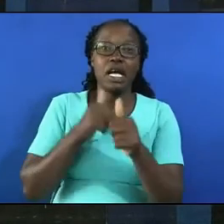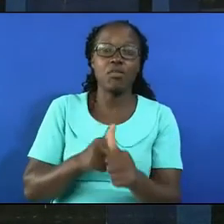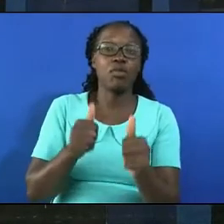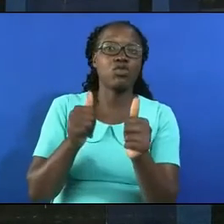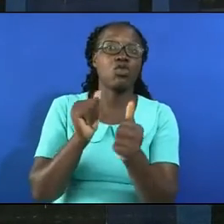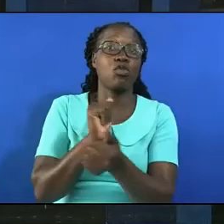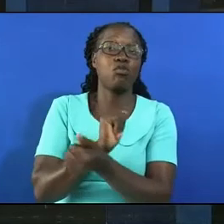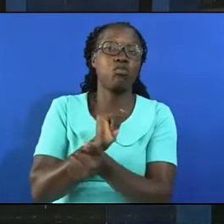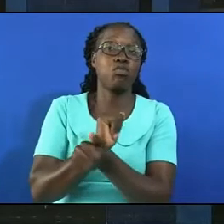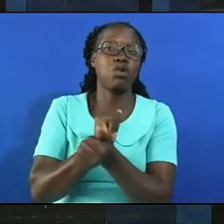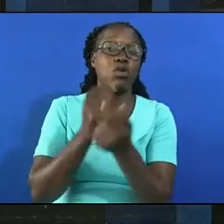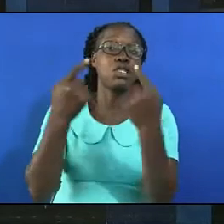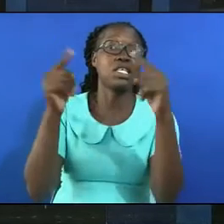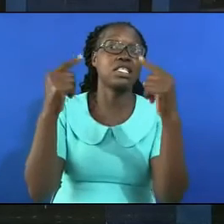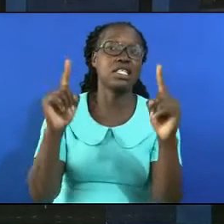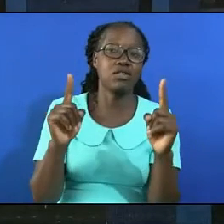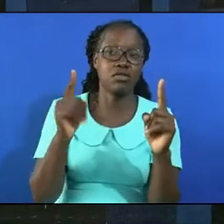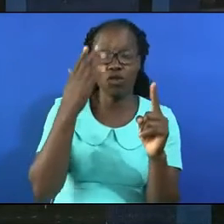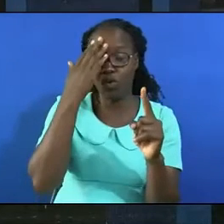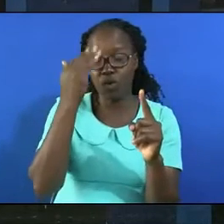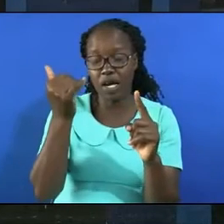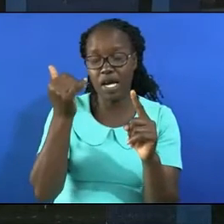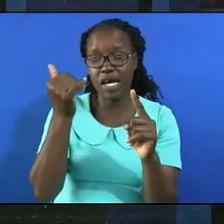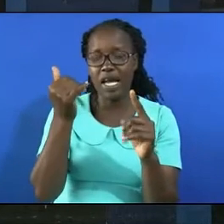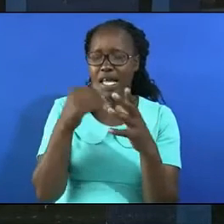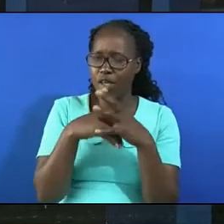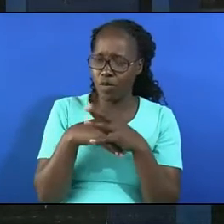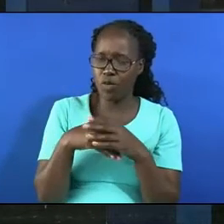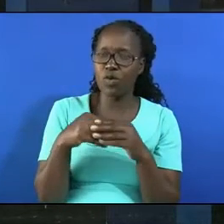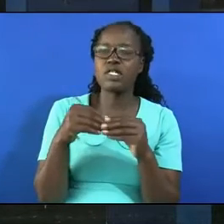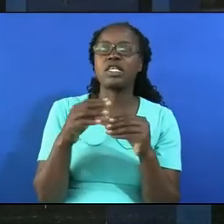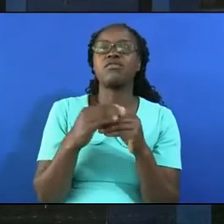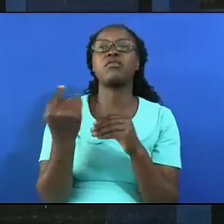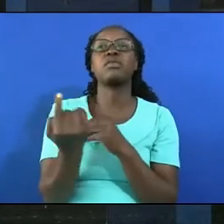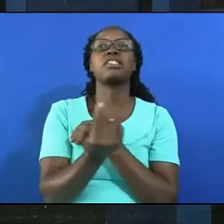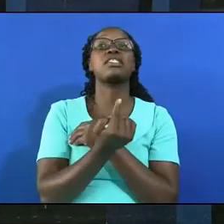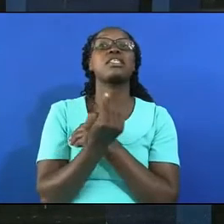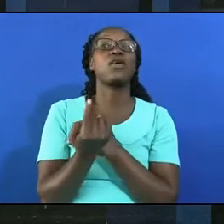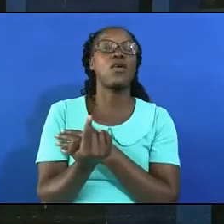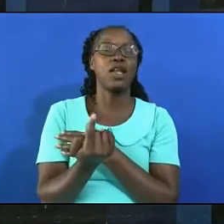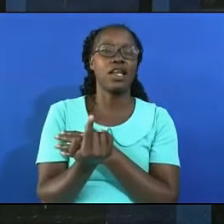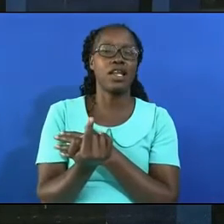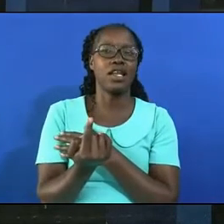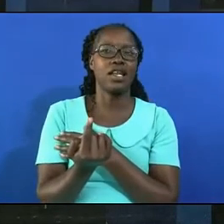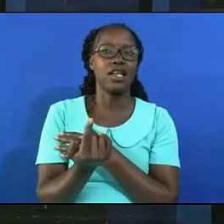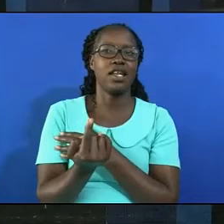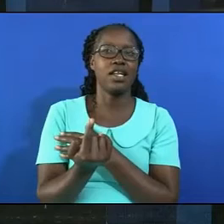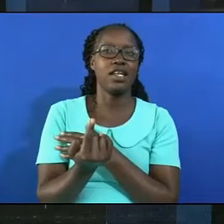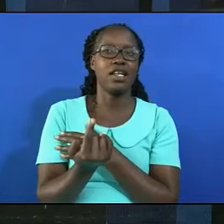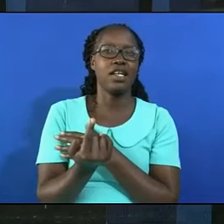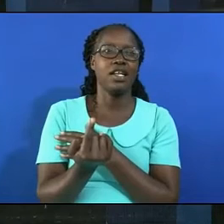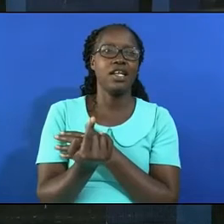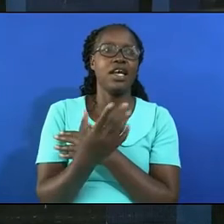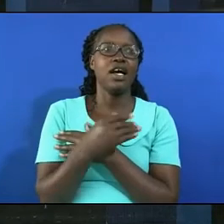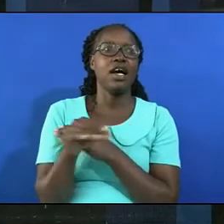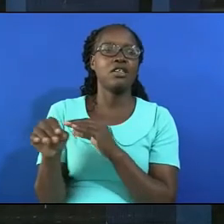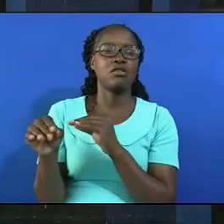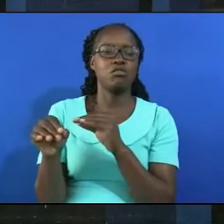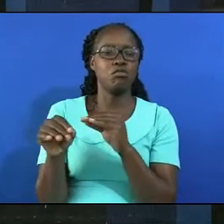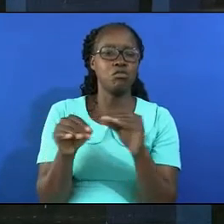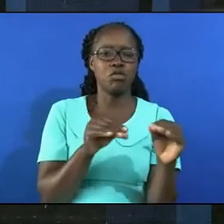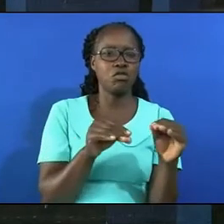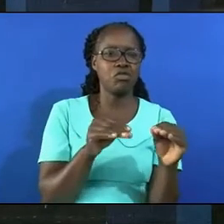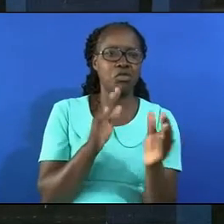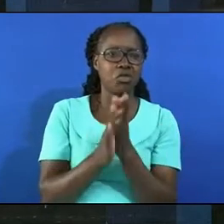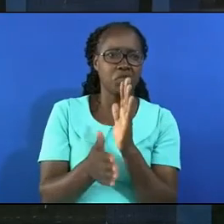Apostle Paul was successful because he was comfortable with being single. And moved on